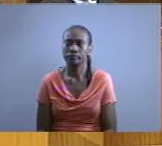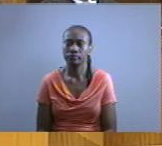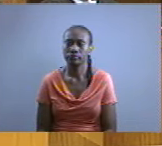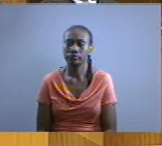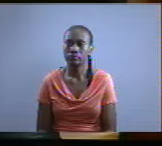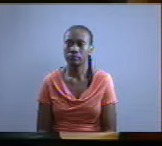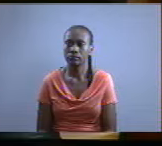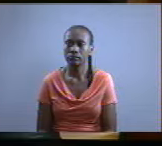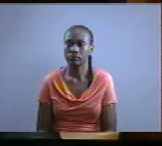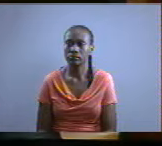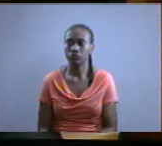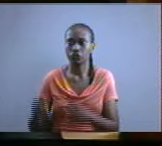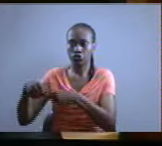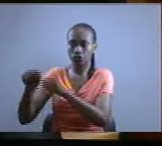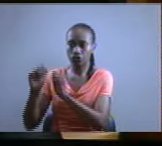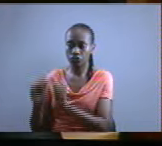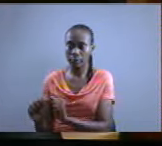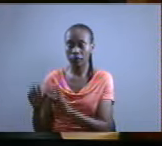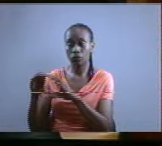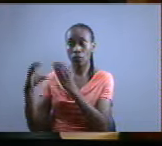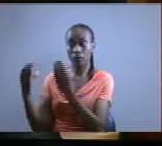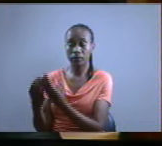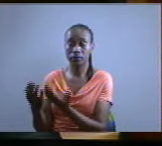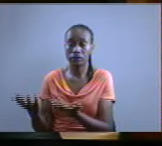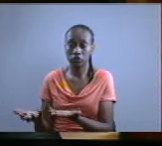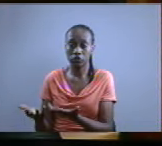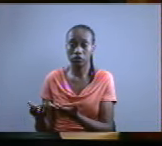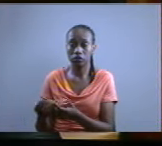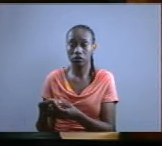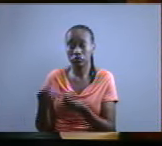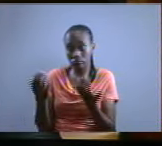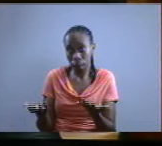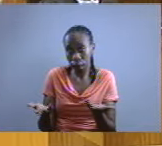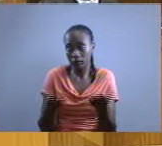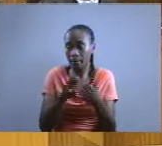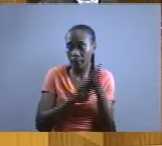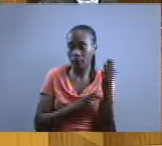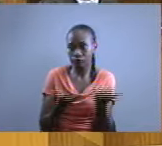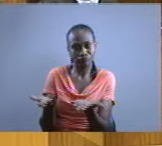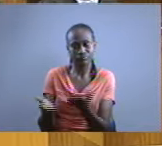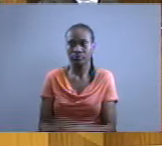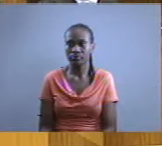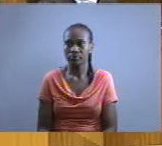Honorable Kolwane, Chairperson of the committee, will introduce the bill.